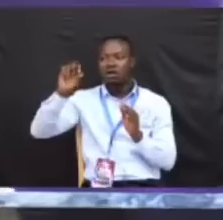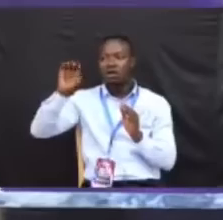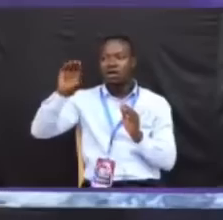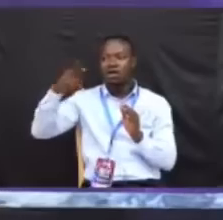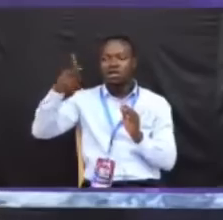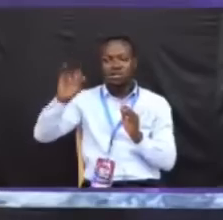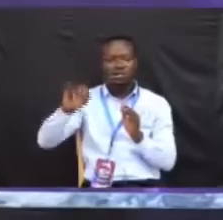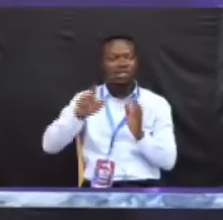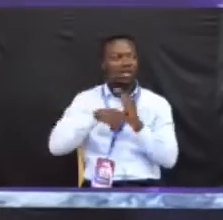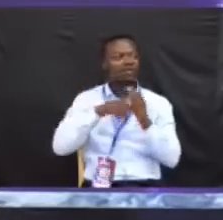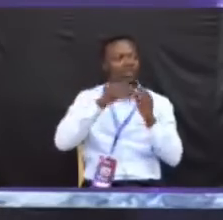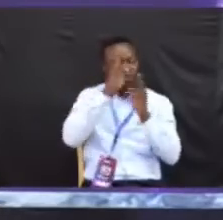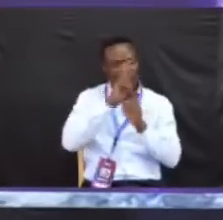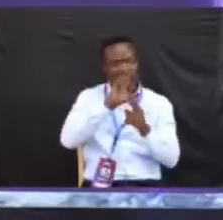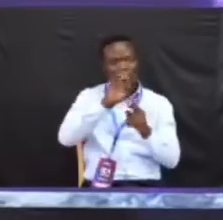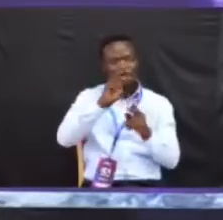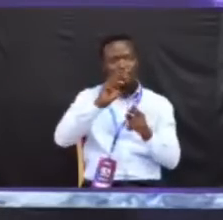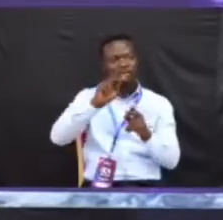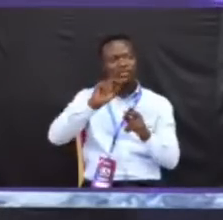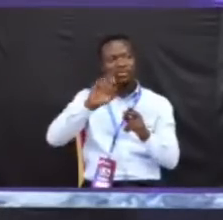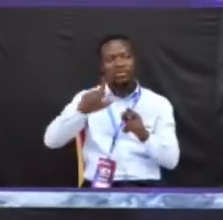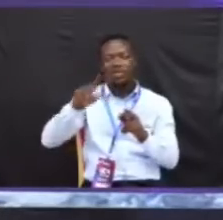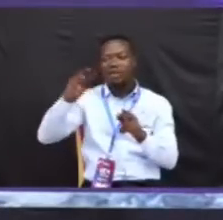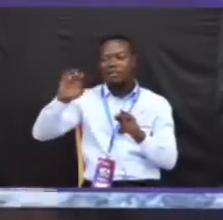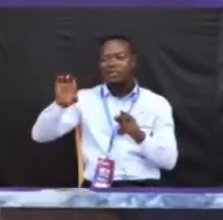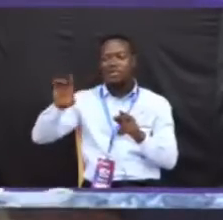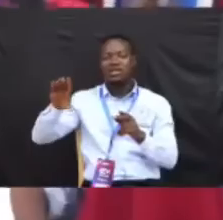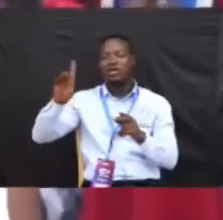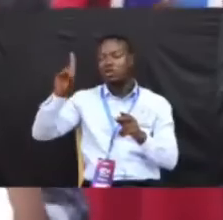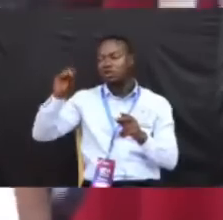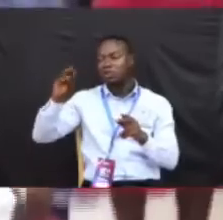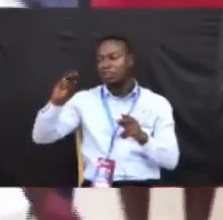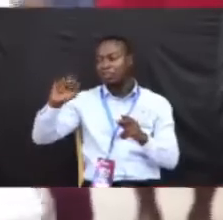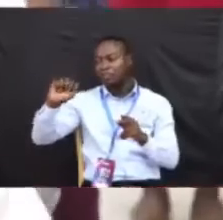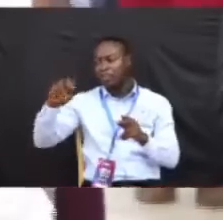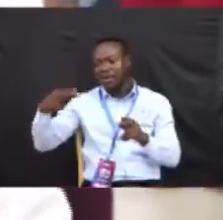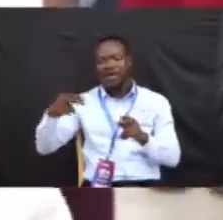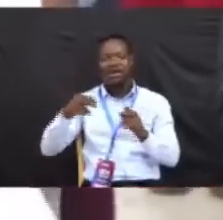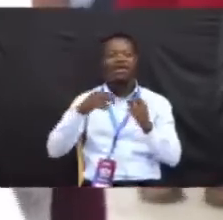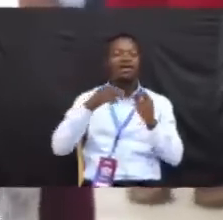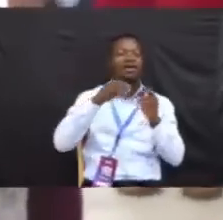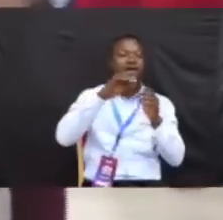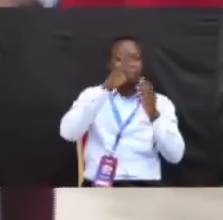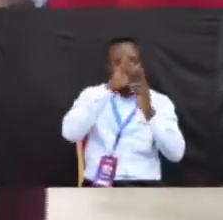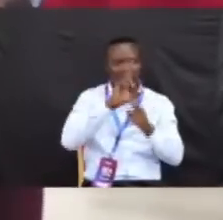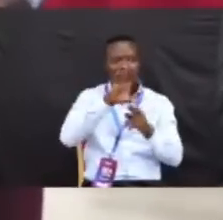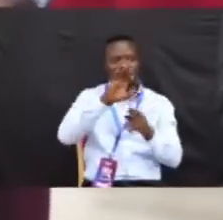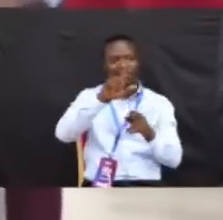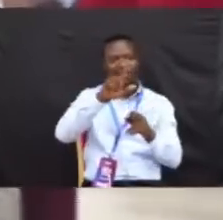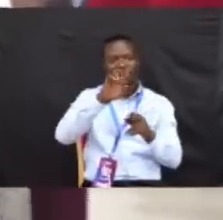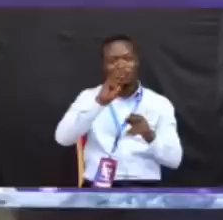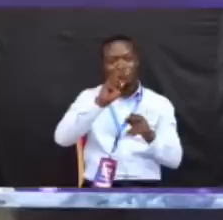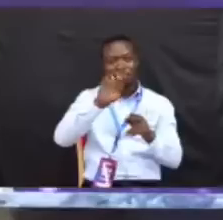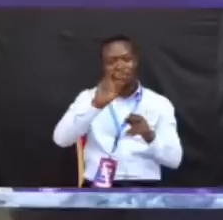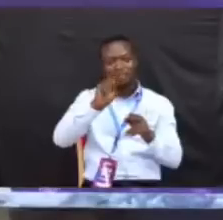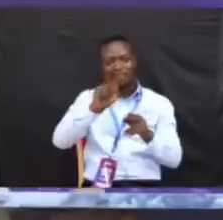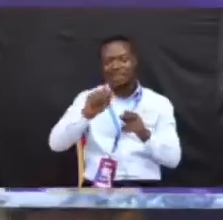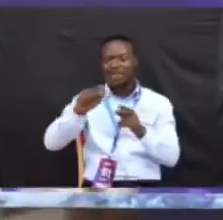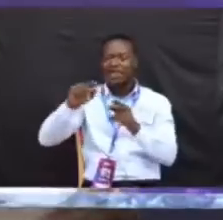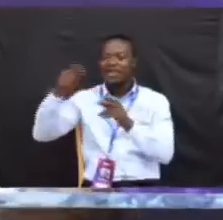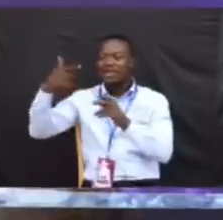Honorable Eman Kofan MC Dar East. Honorable Clement Wilkinson MC G